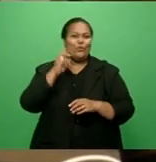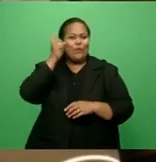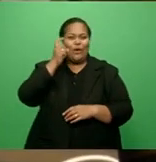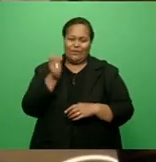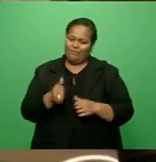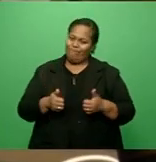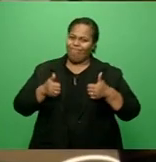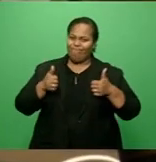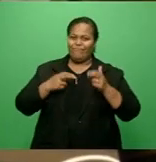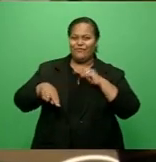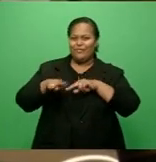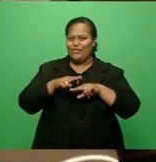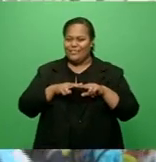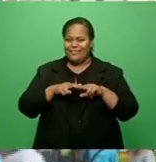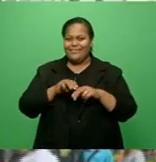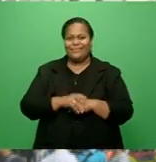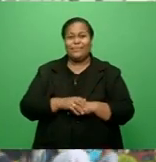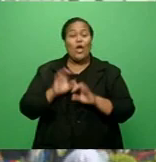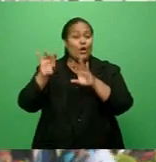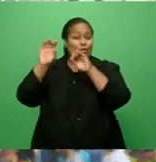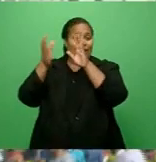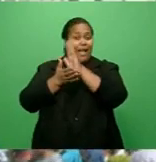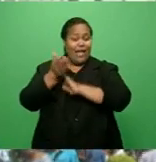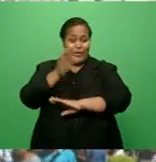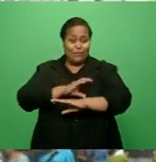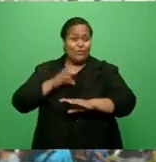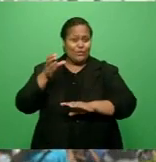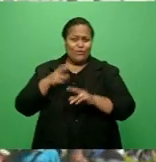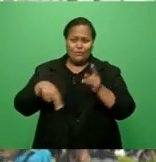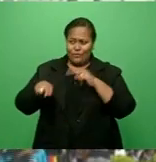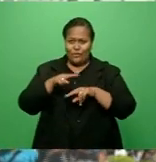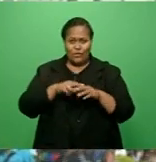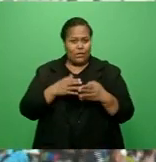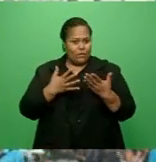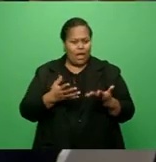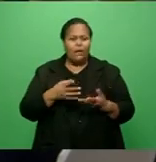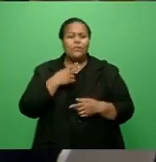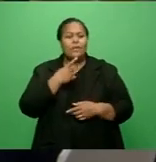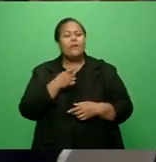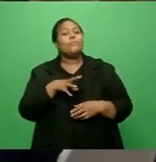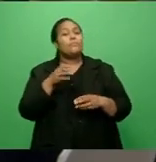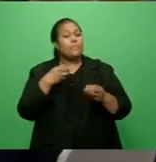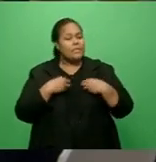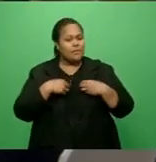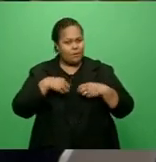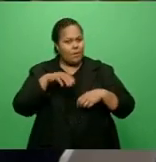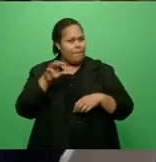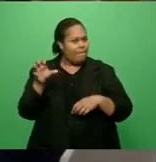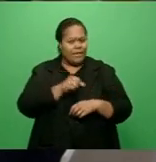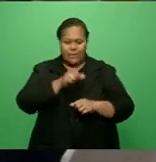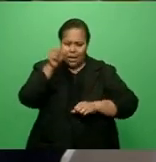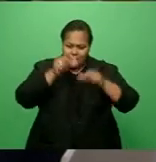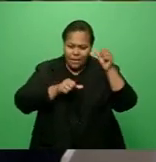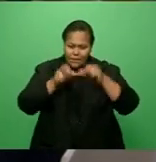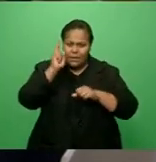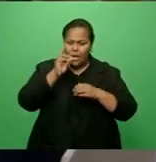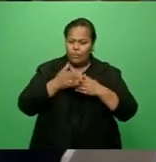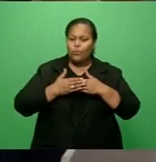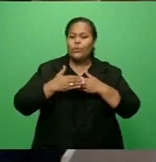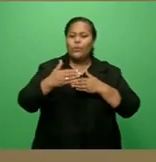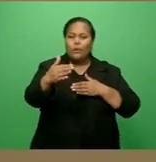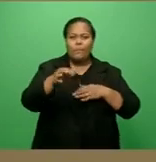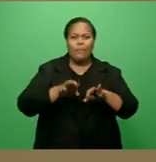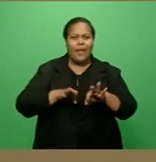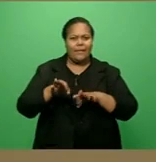High Commissioner to Fiji, John Feeks, says businesses must reassess their long-term plans. Fijian business people